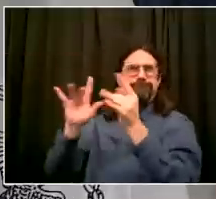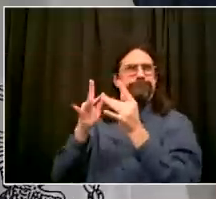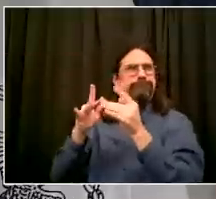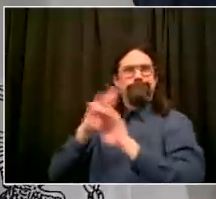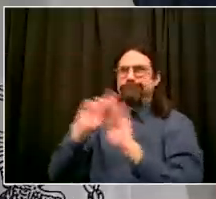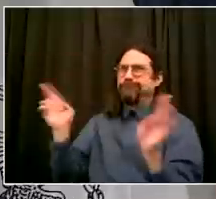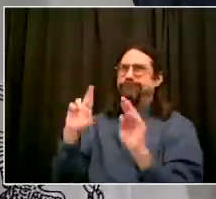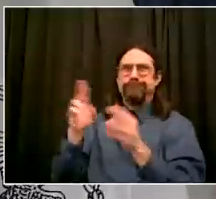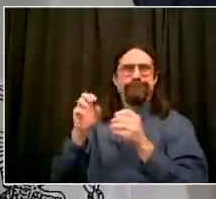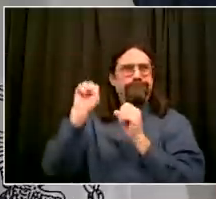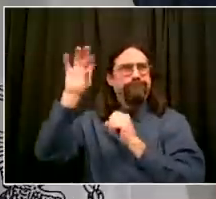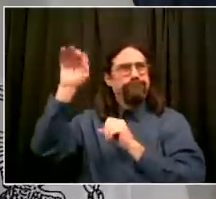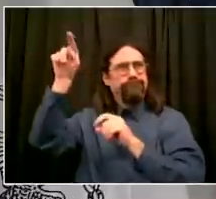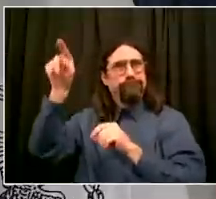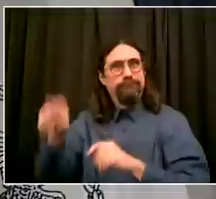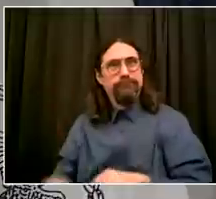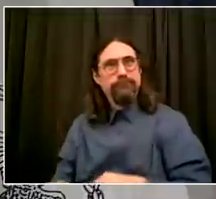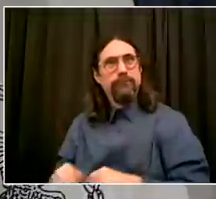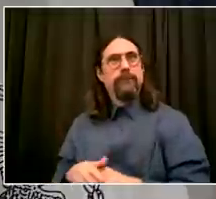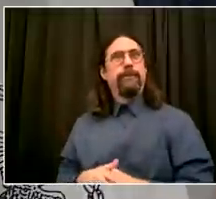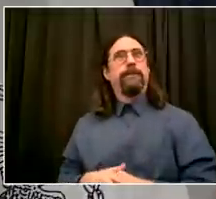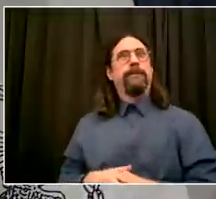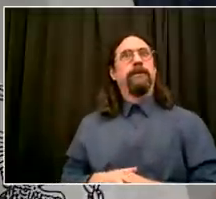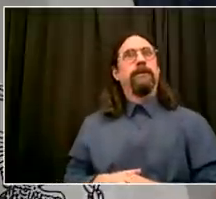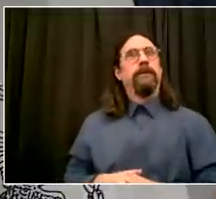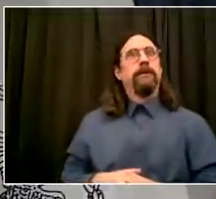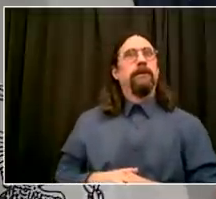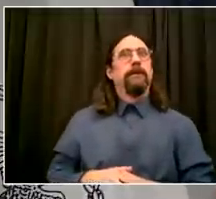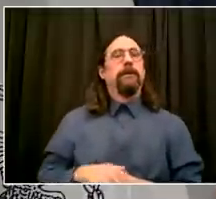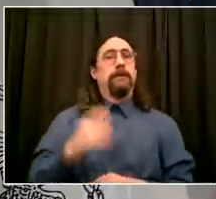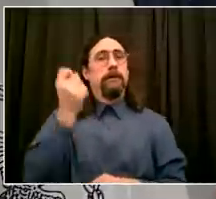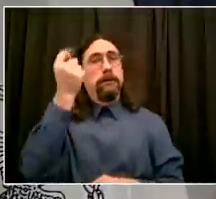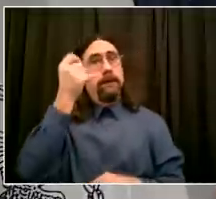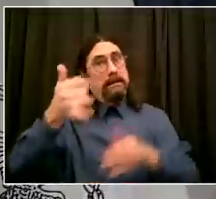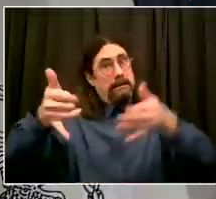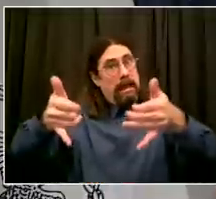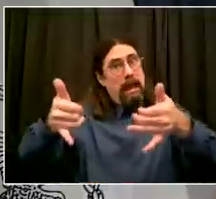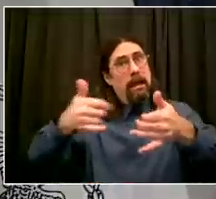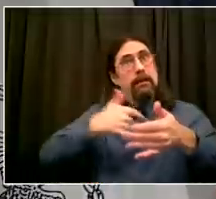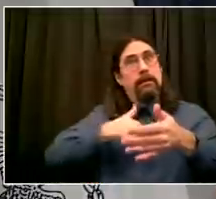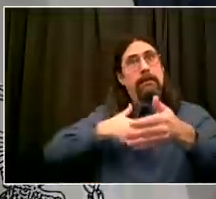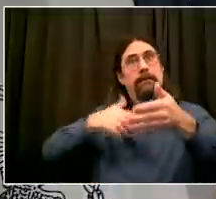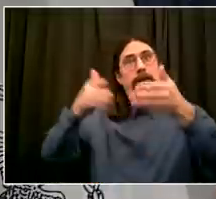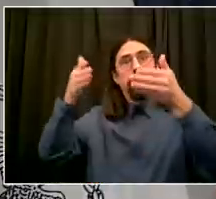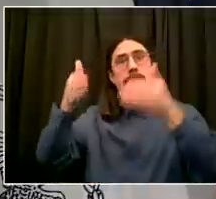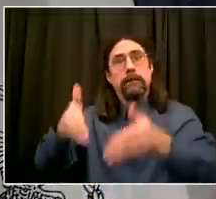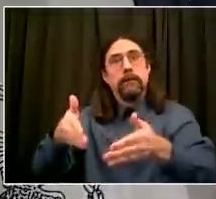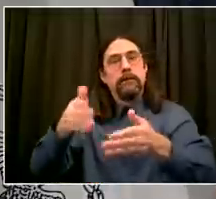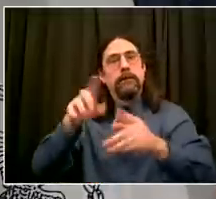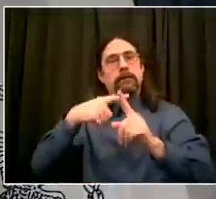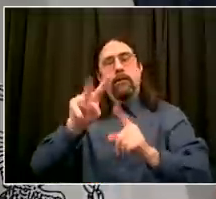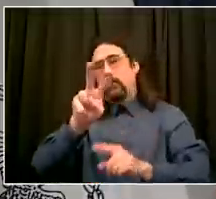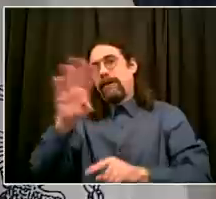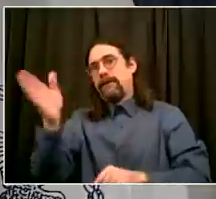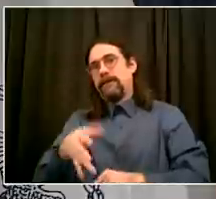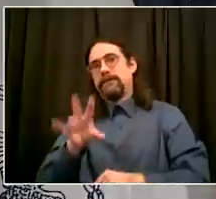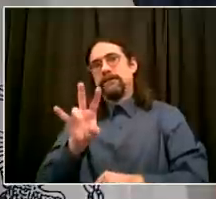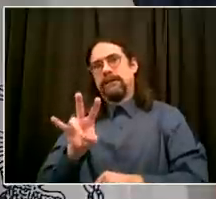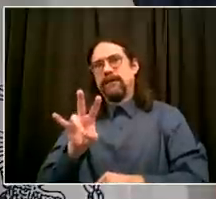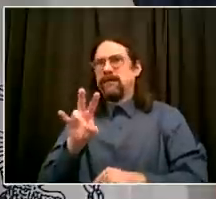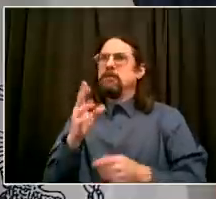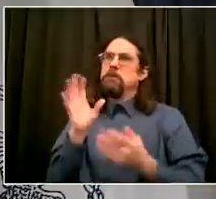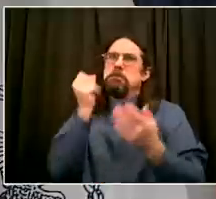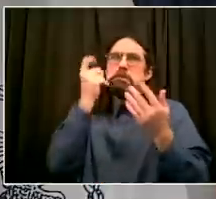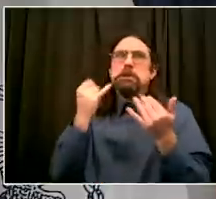every kind of neighborhood, and there's going to be more and more. We're going to be up to 250 sites or more by the end of the month. So I would